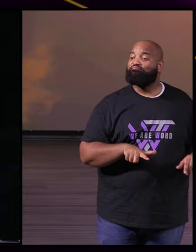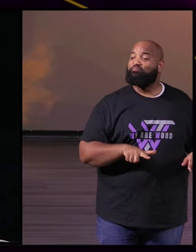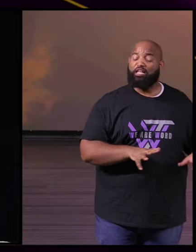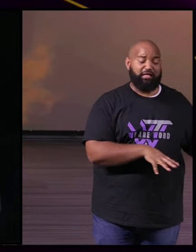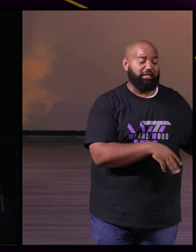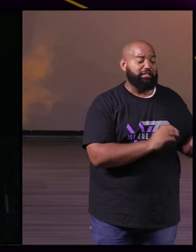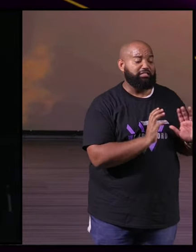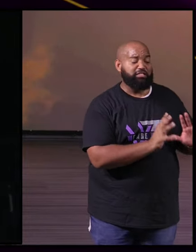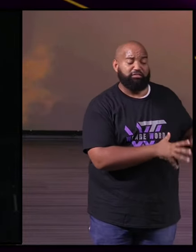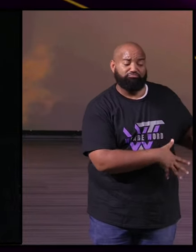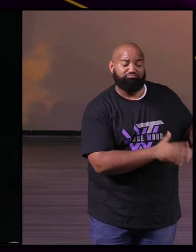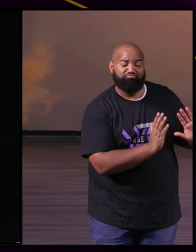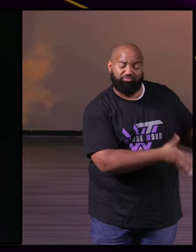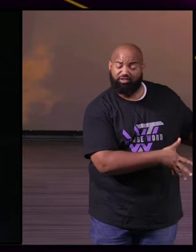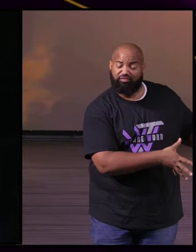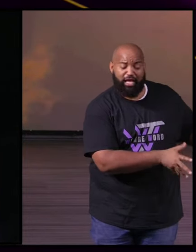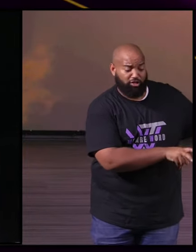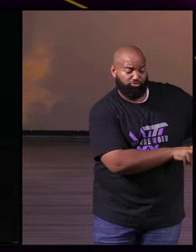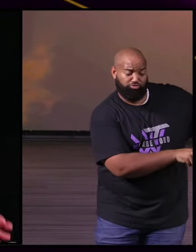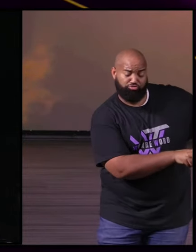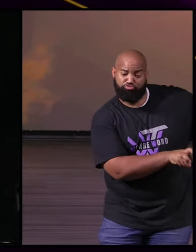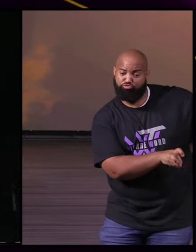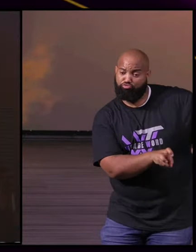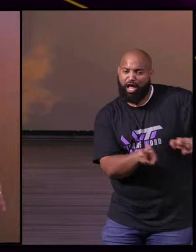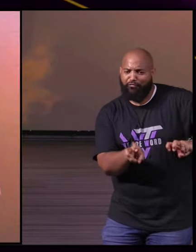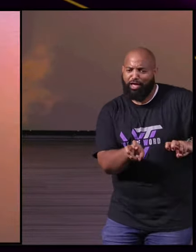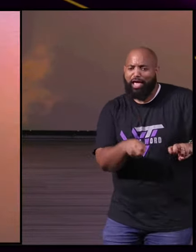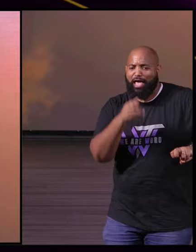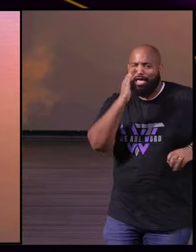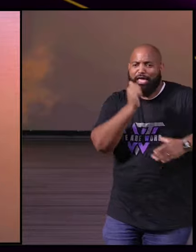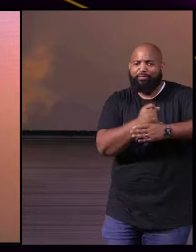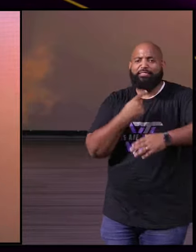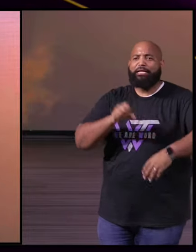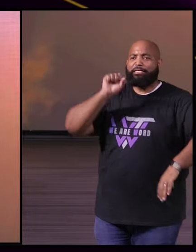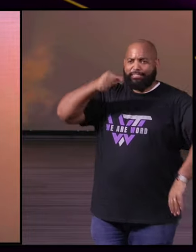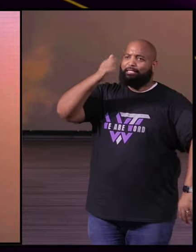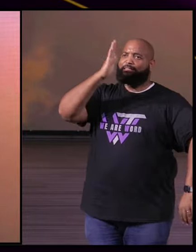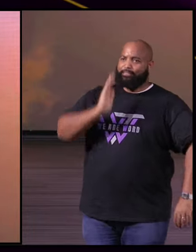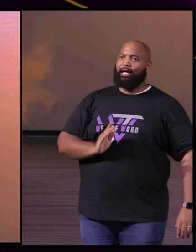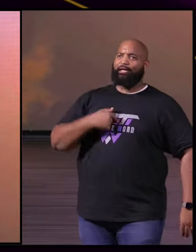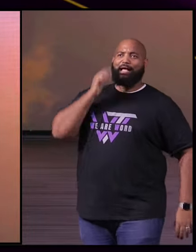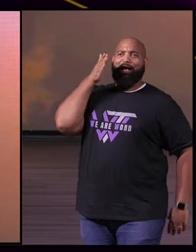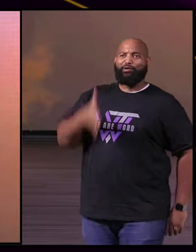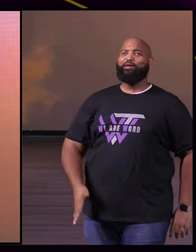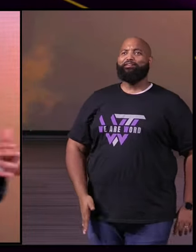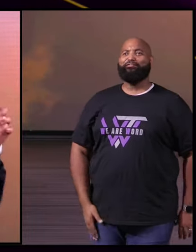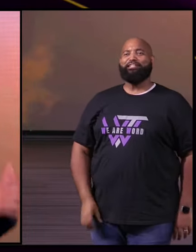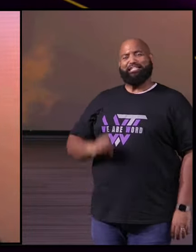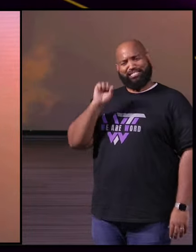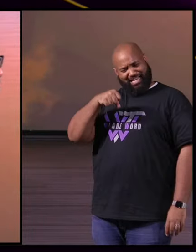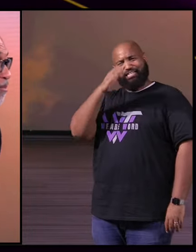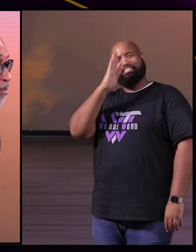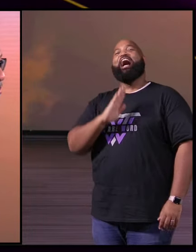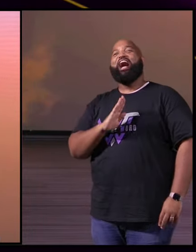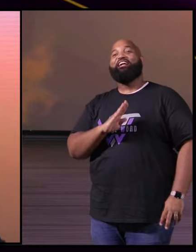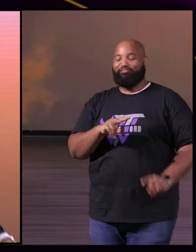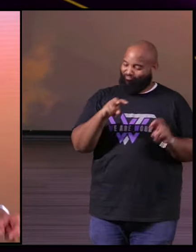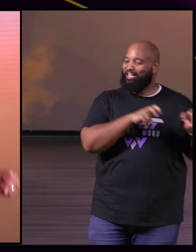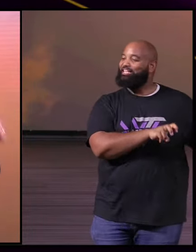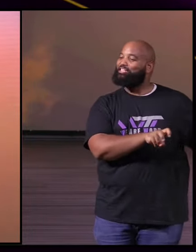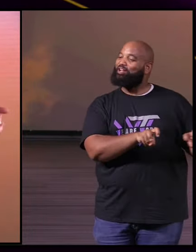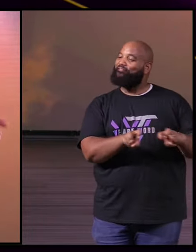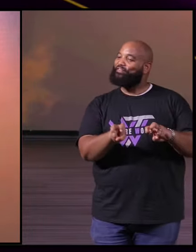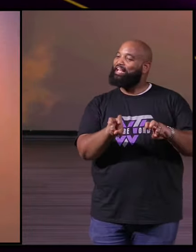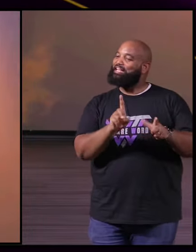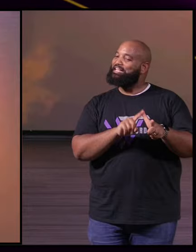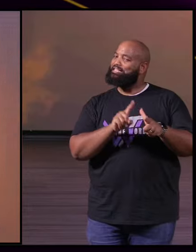your stuff. And he starts out strong and does exactly what God calls him to do.